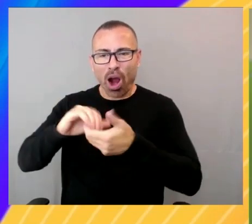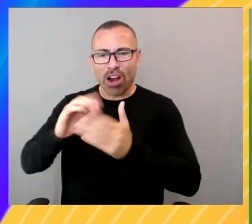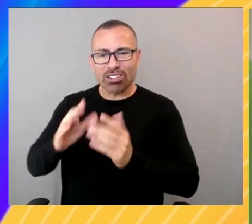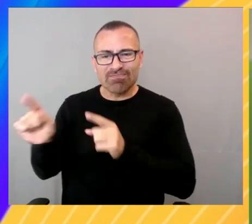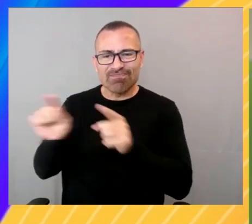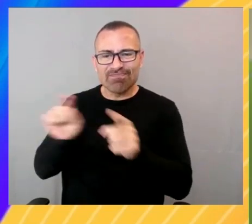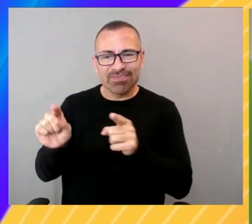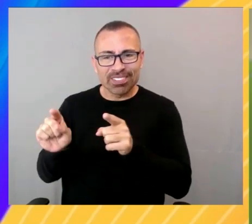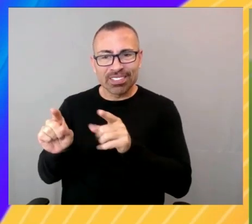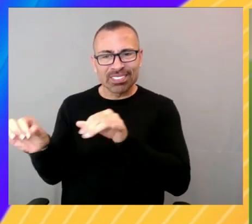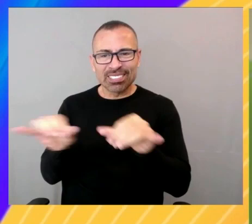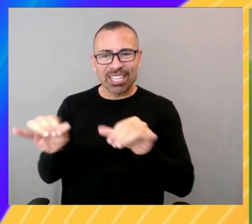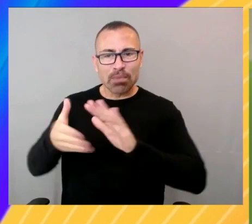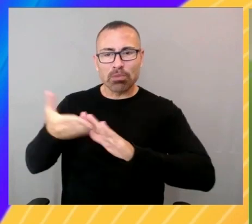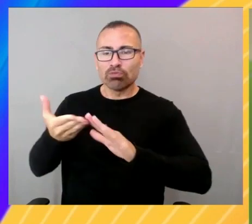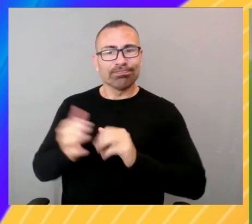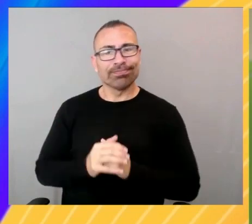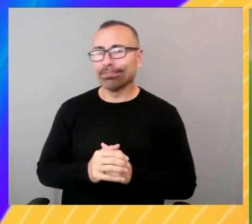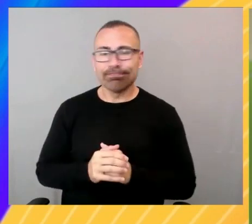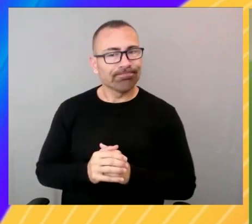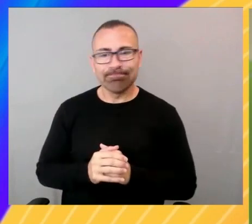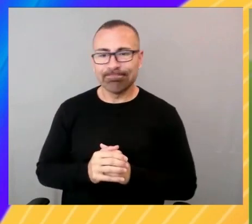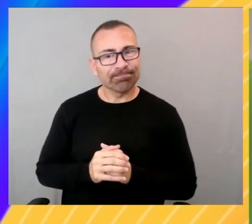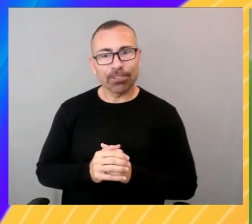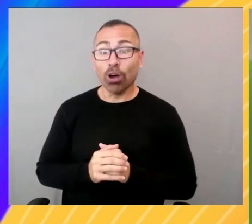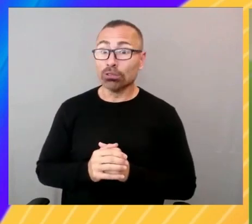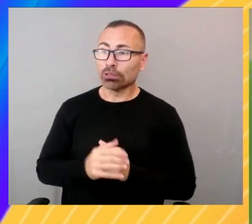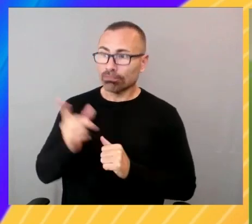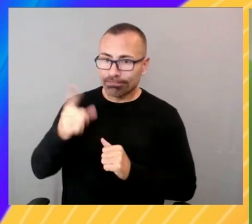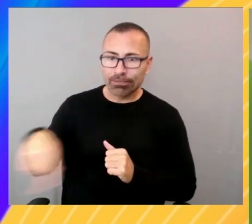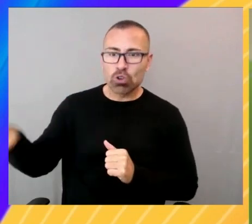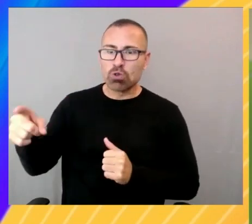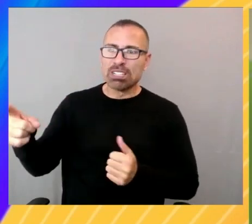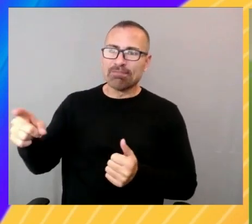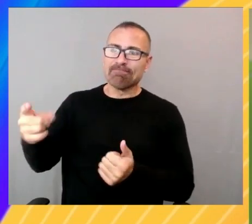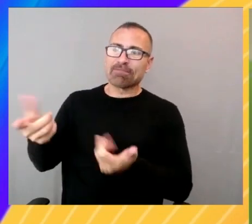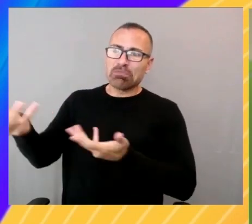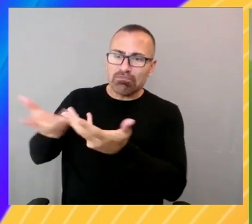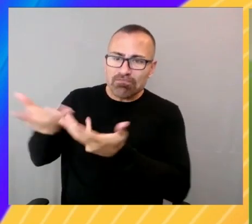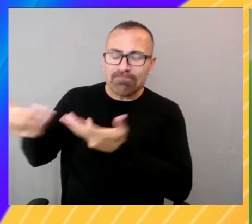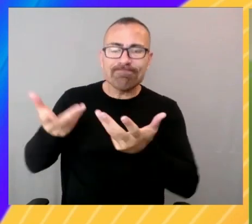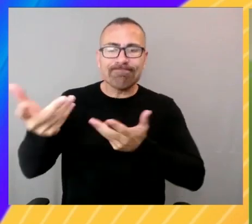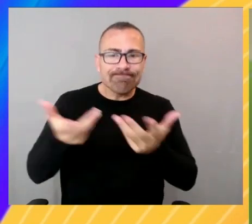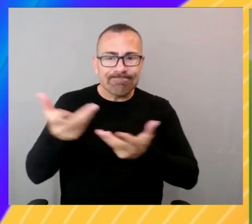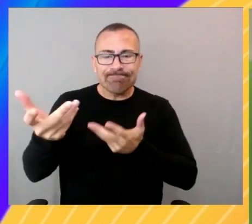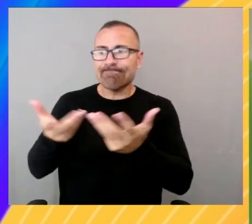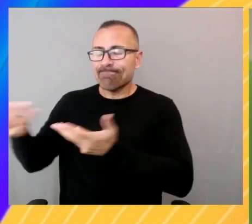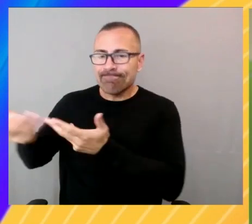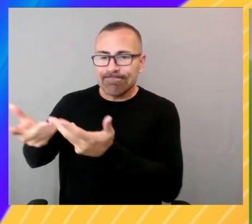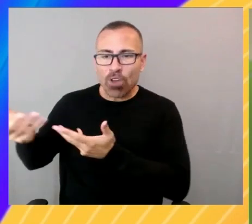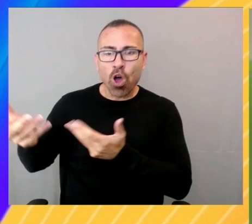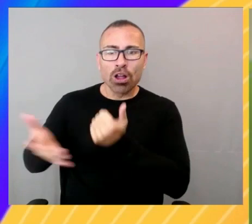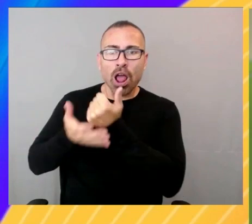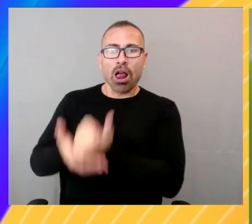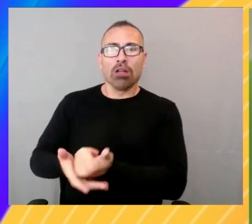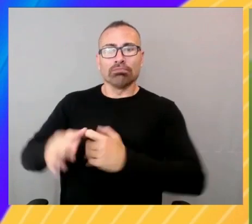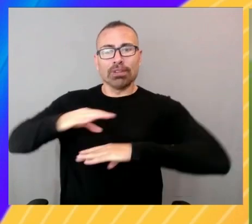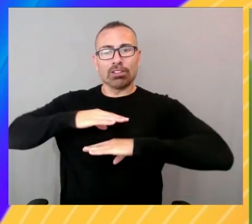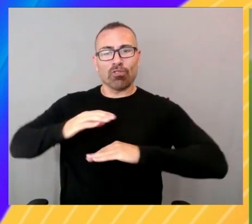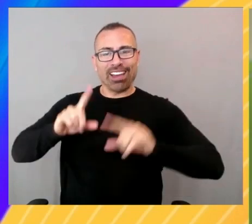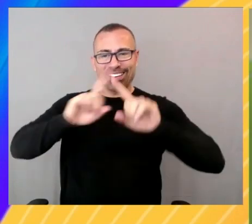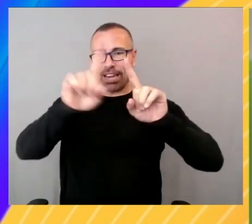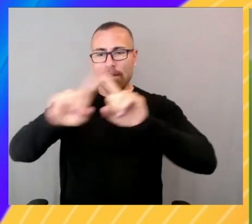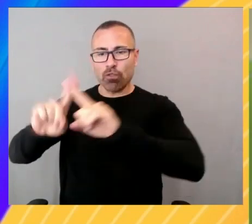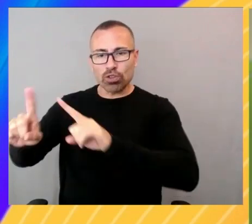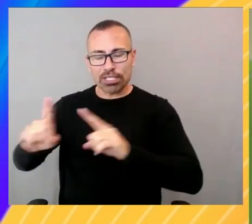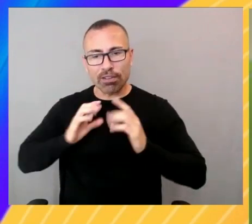build conversation, we have this vast community and ecosystem to help deliver for our customers and understand that, and it's part of our